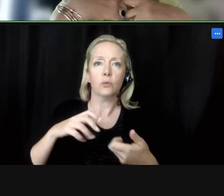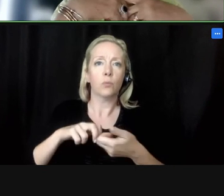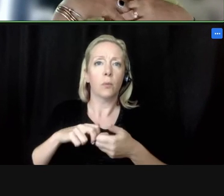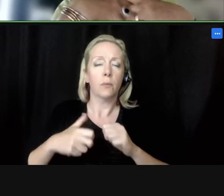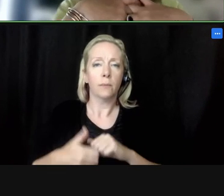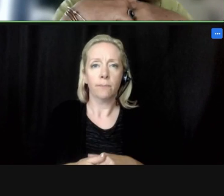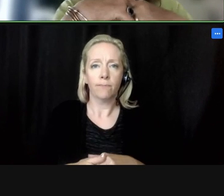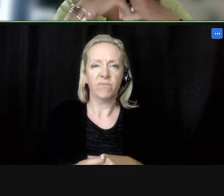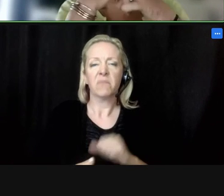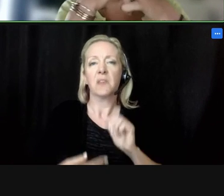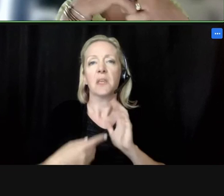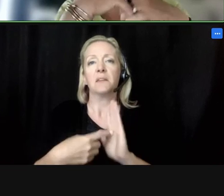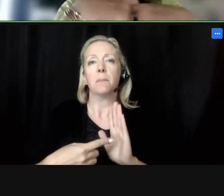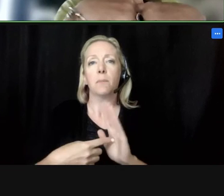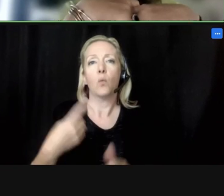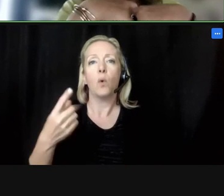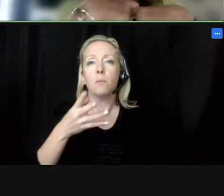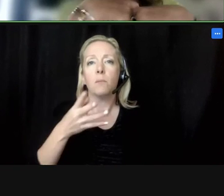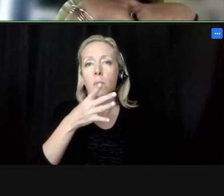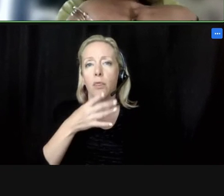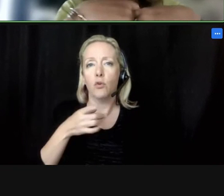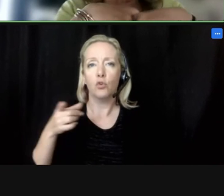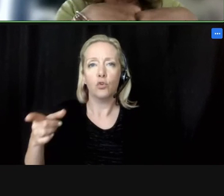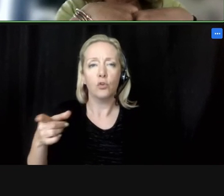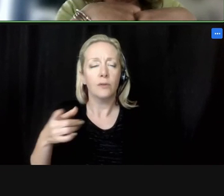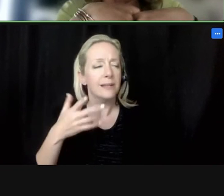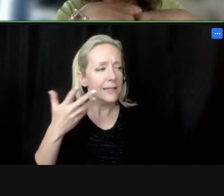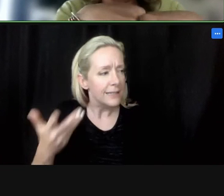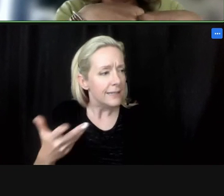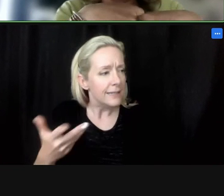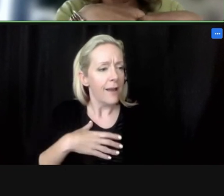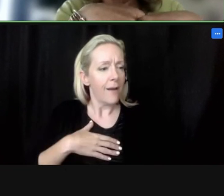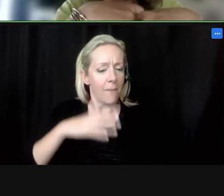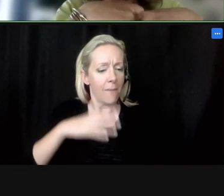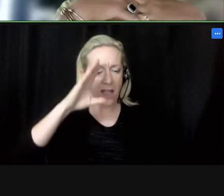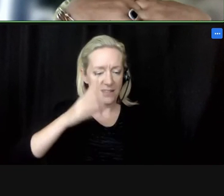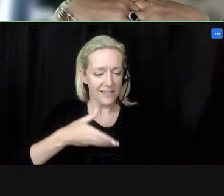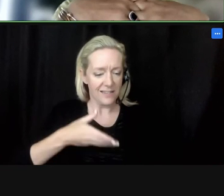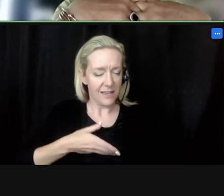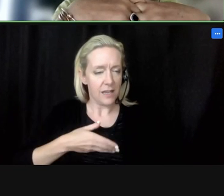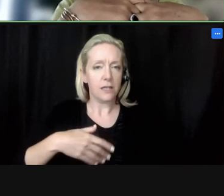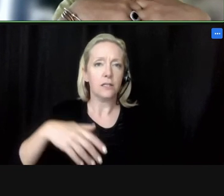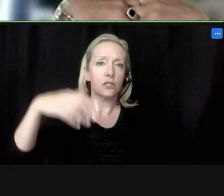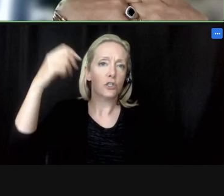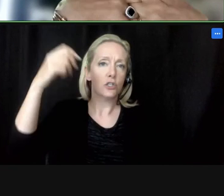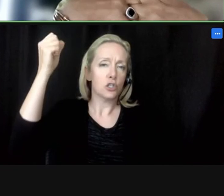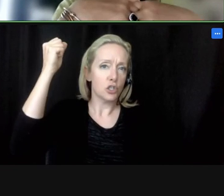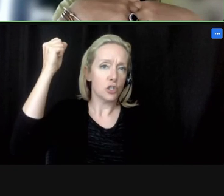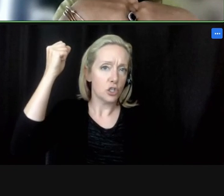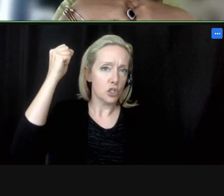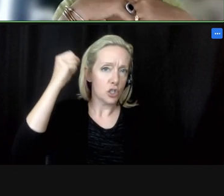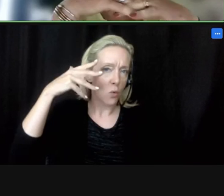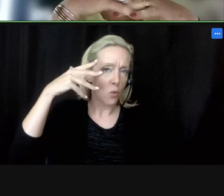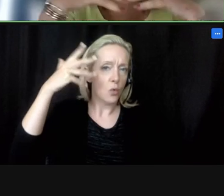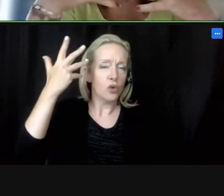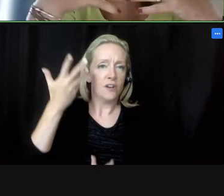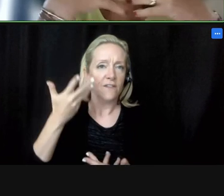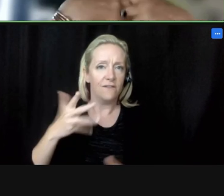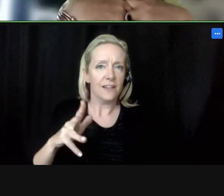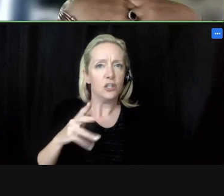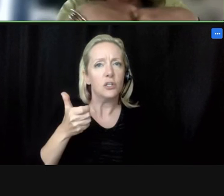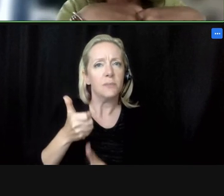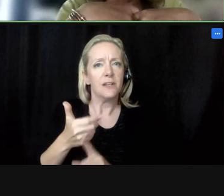I had one parent that said she couldn't understand how her son coming out of the shower. He was independent. He was like 13 years old and